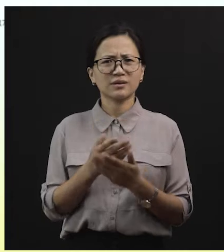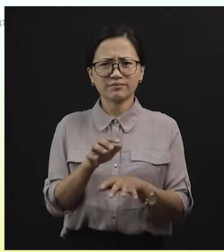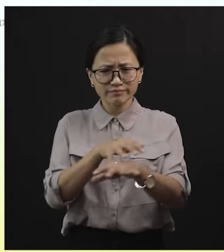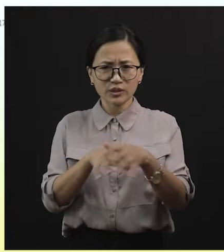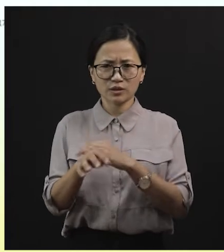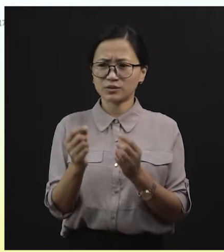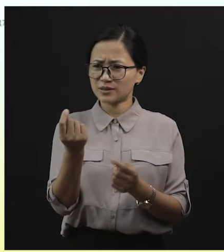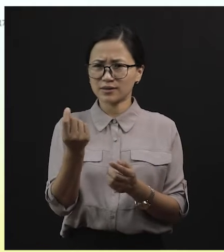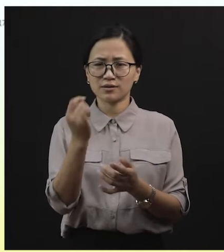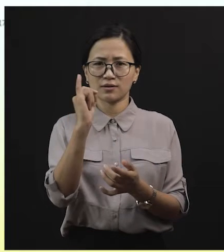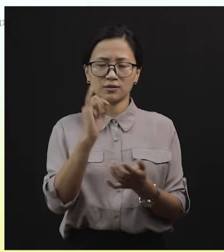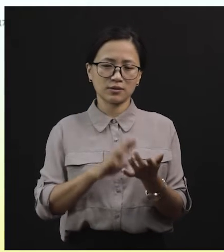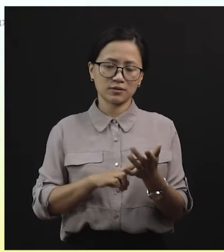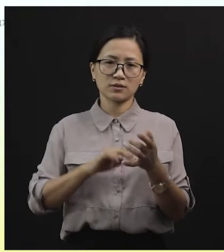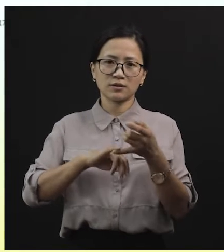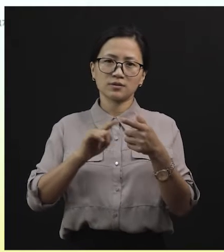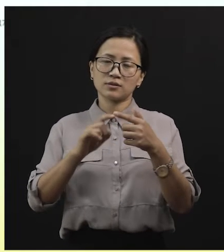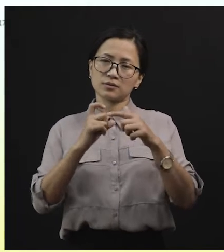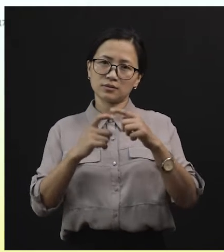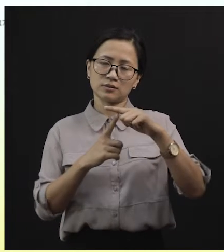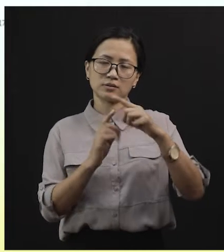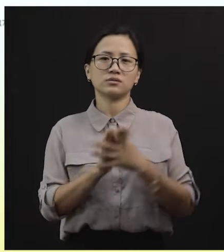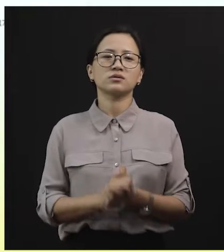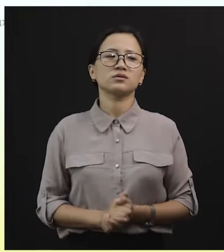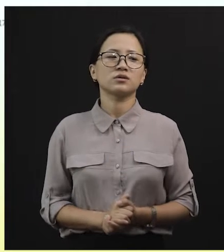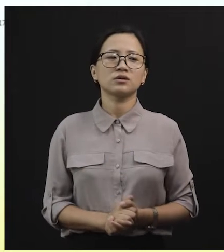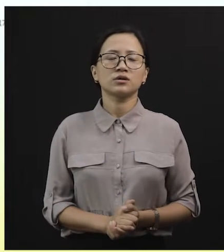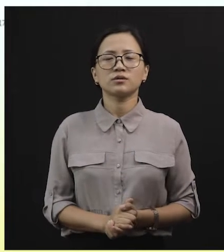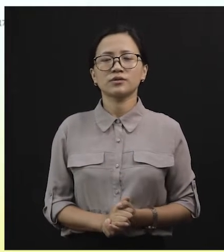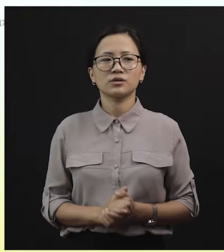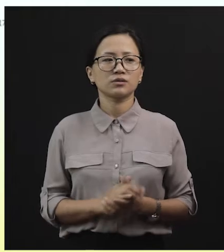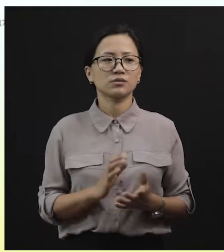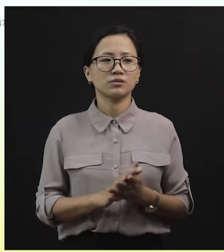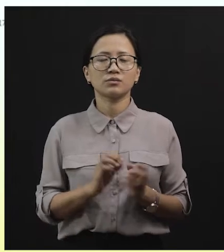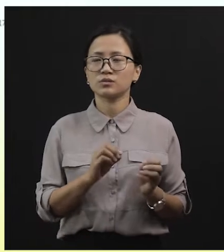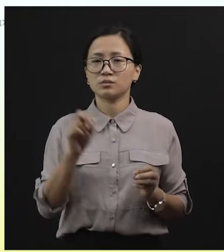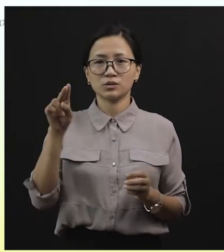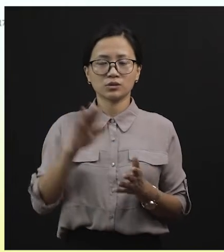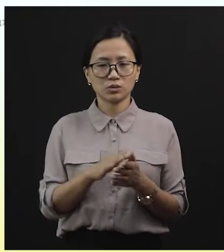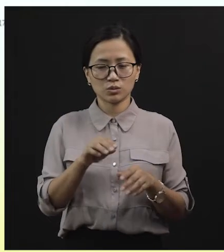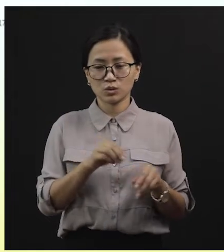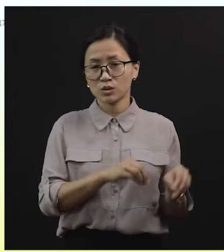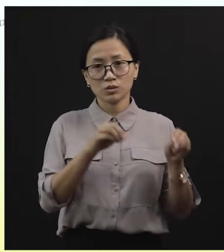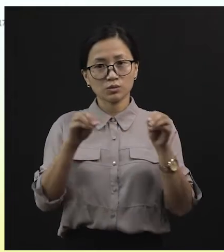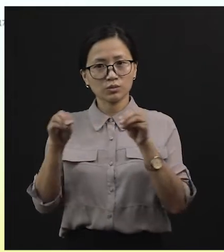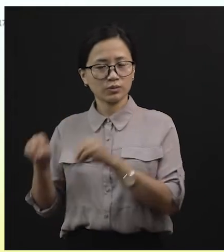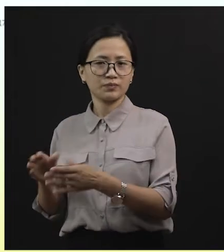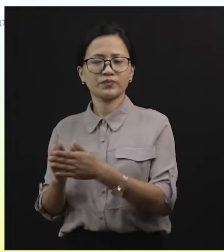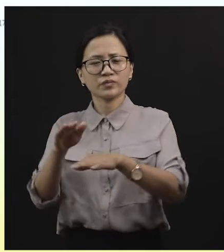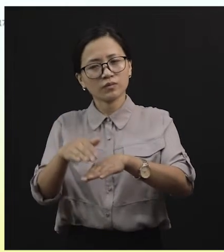insect, and creep means to move slowly, because worms, they creep,